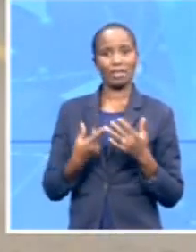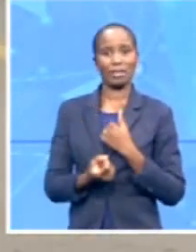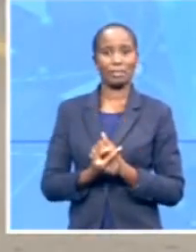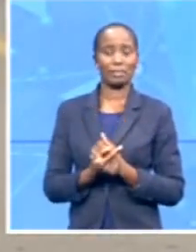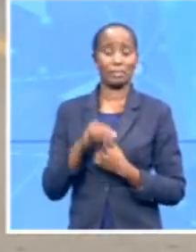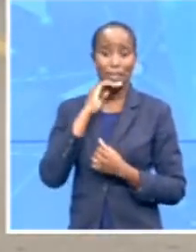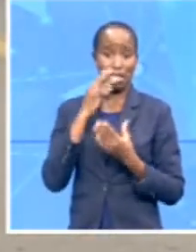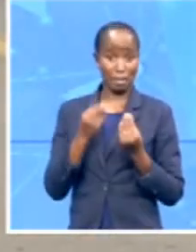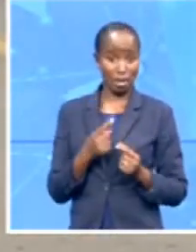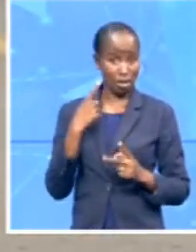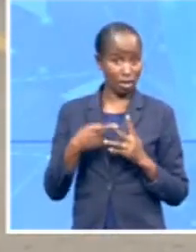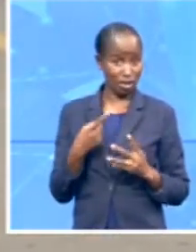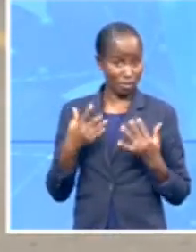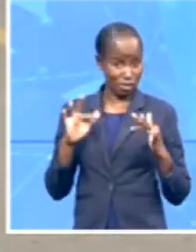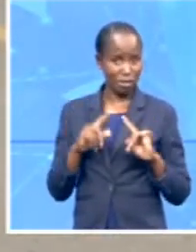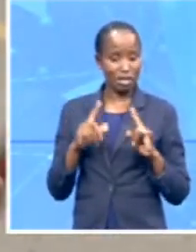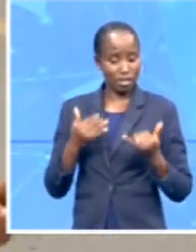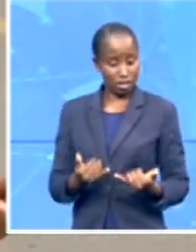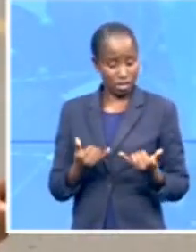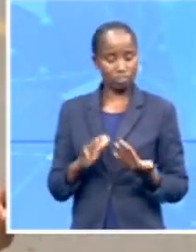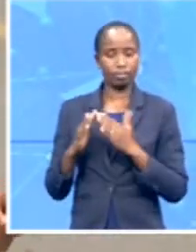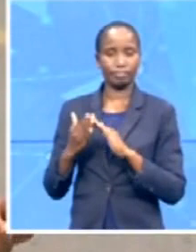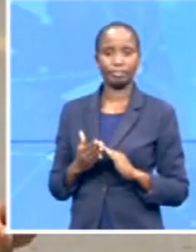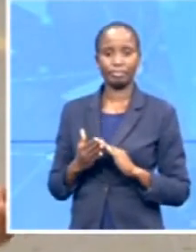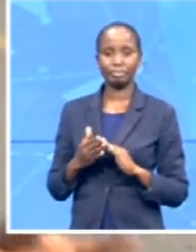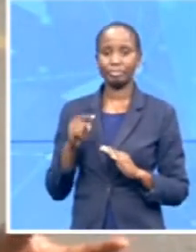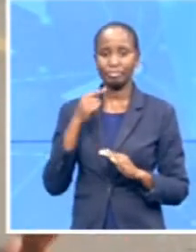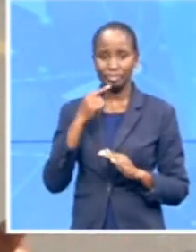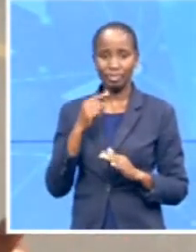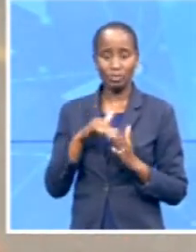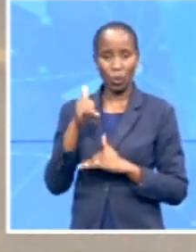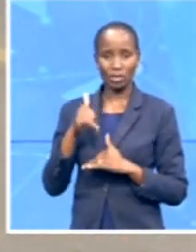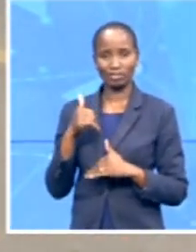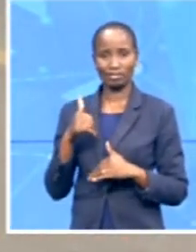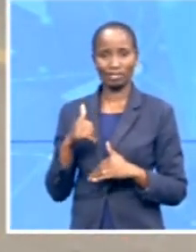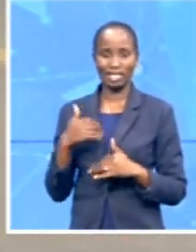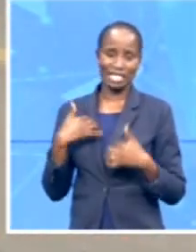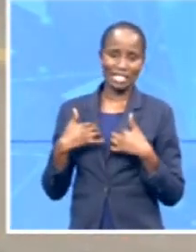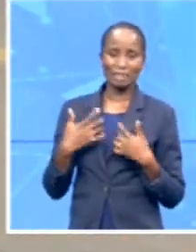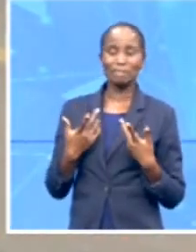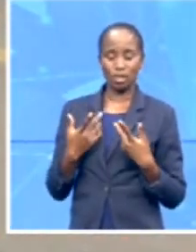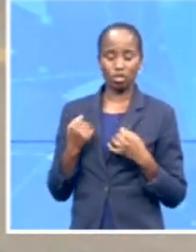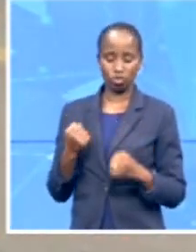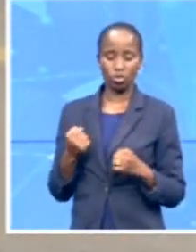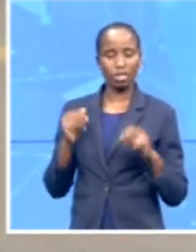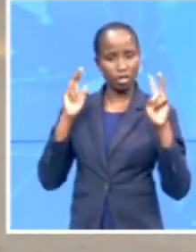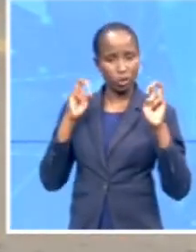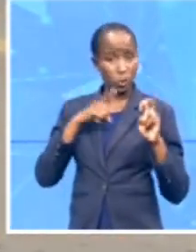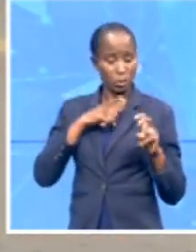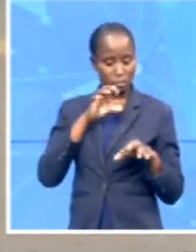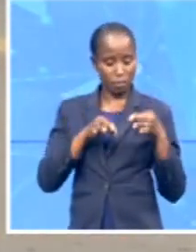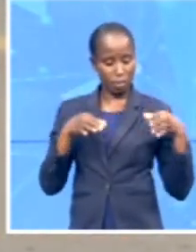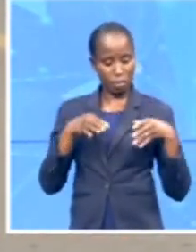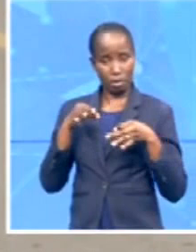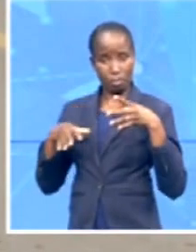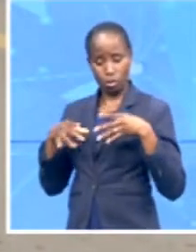of voter apathy, again, becoming a strong issue that political parties really need to address and deal with. We